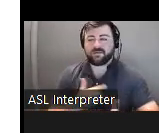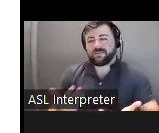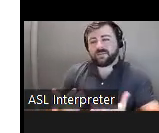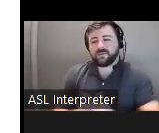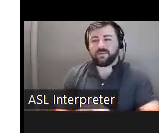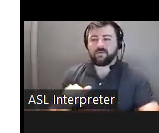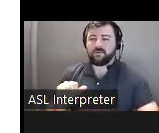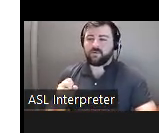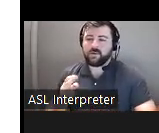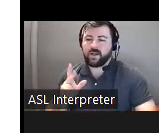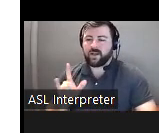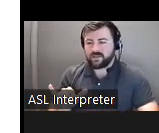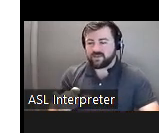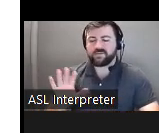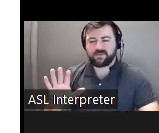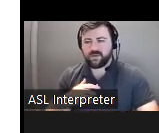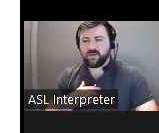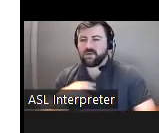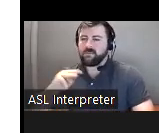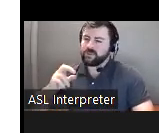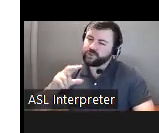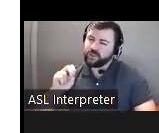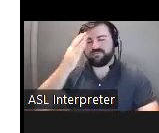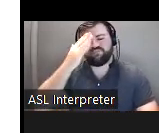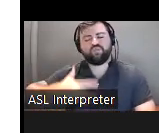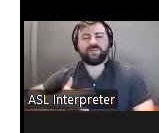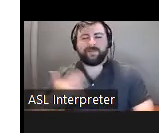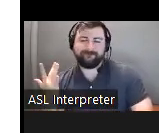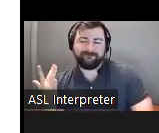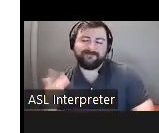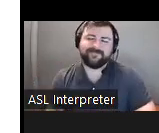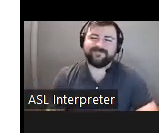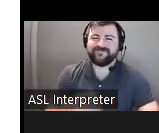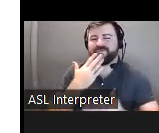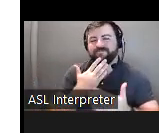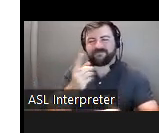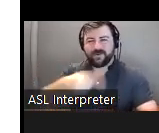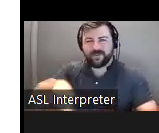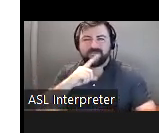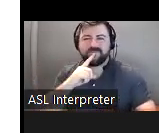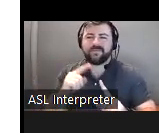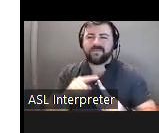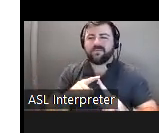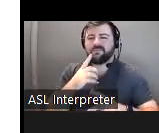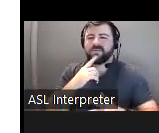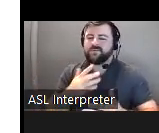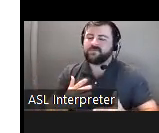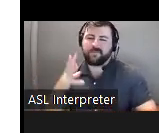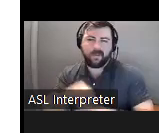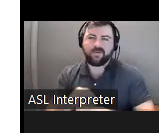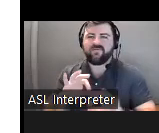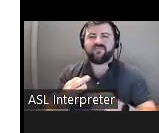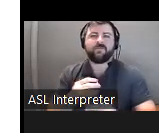actually, no thanks. Michelle, you know what's up. Super grateful for you always being a part of Family